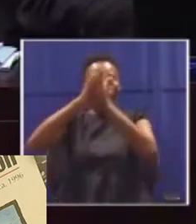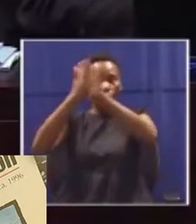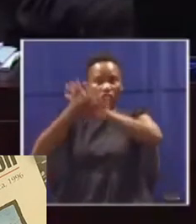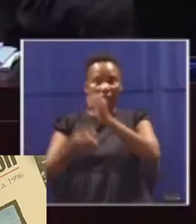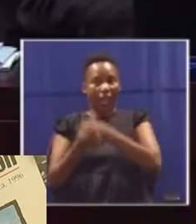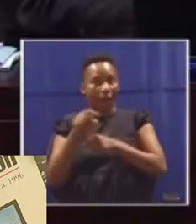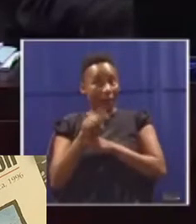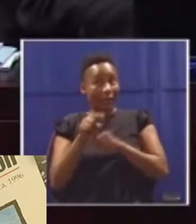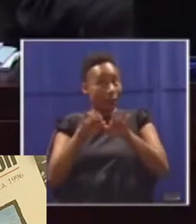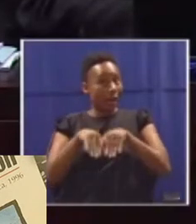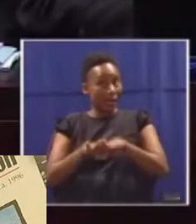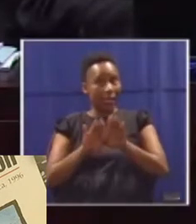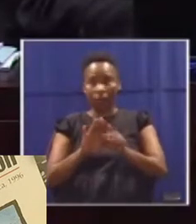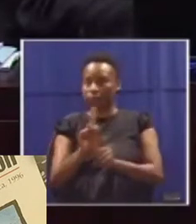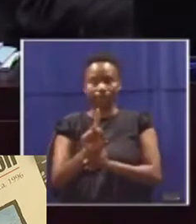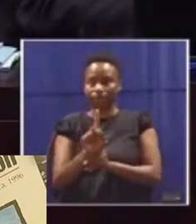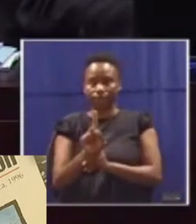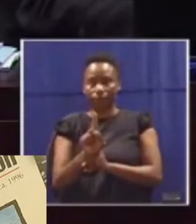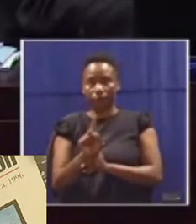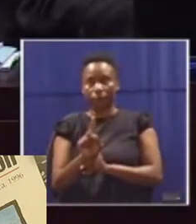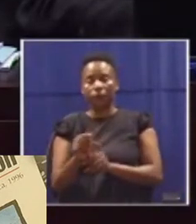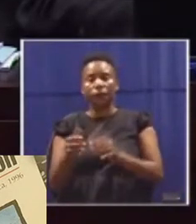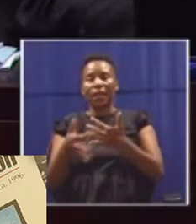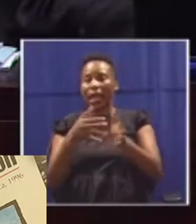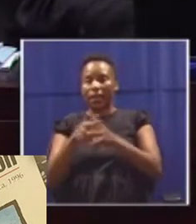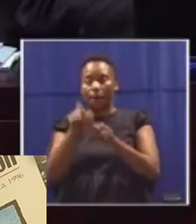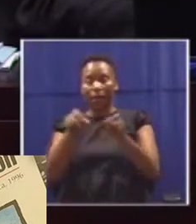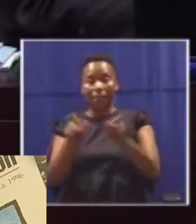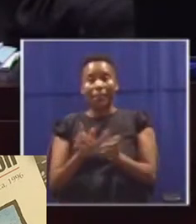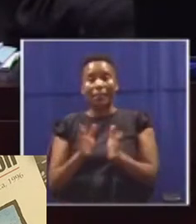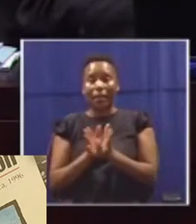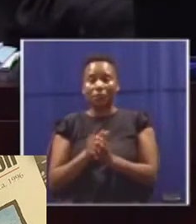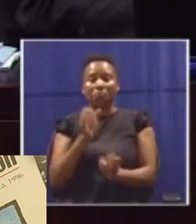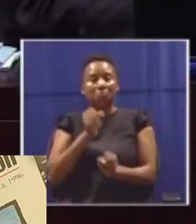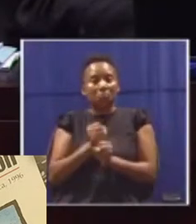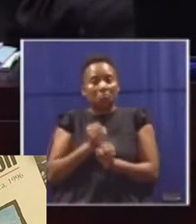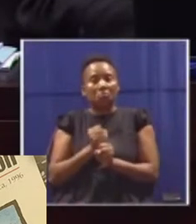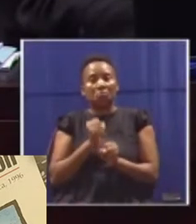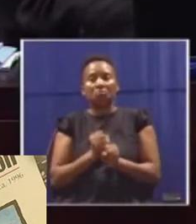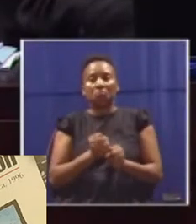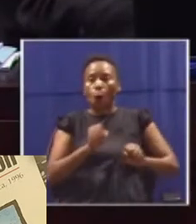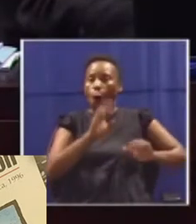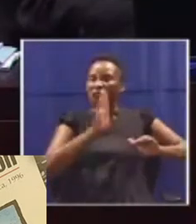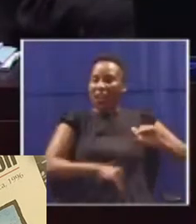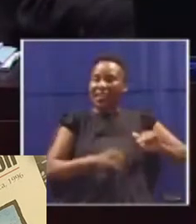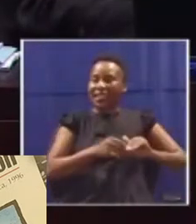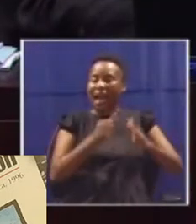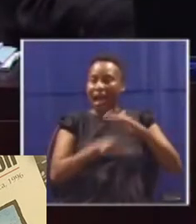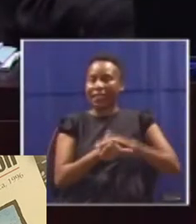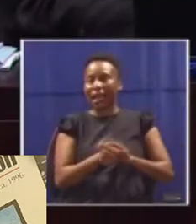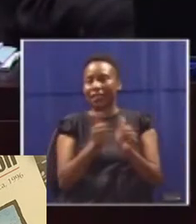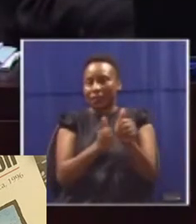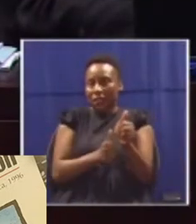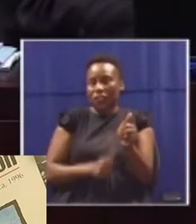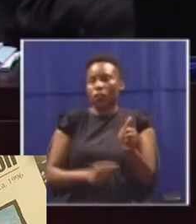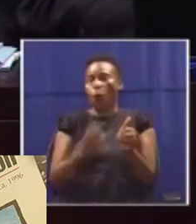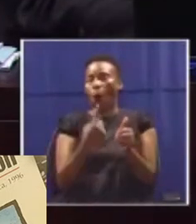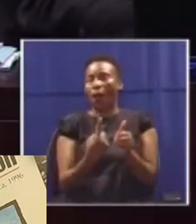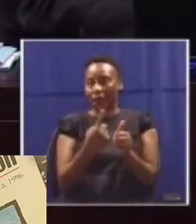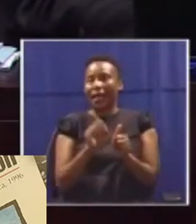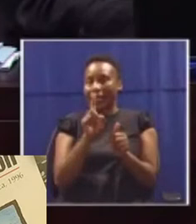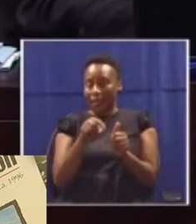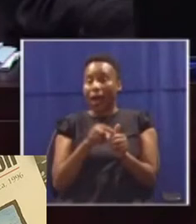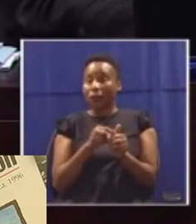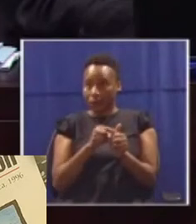person convicted of an offense under subsection 1 shall be liable to